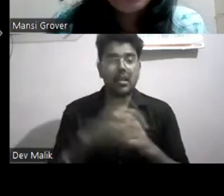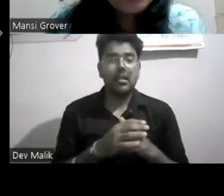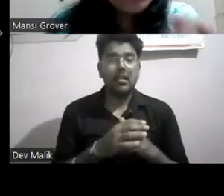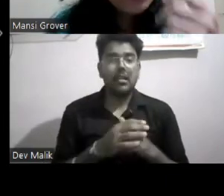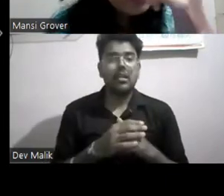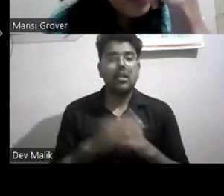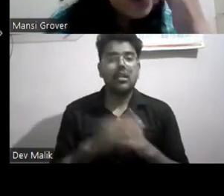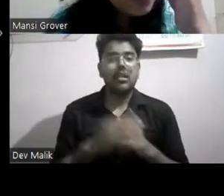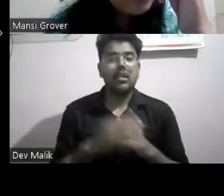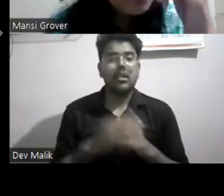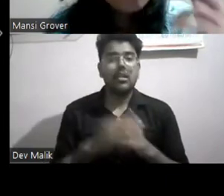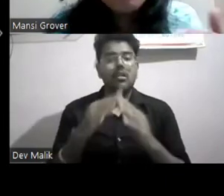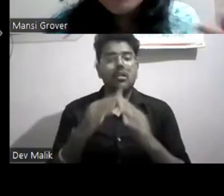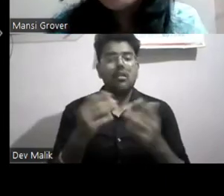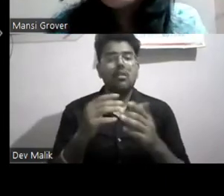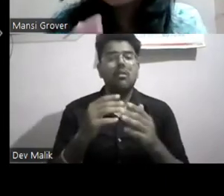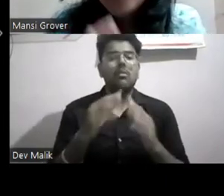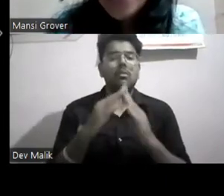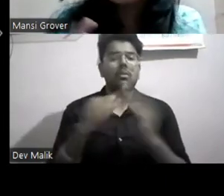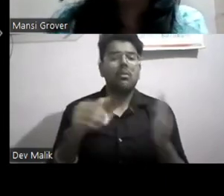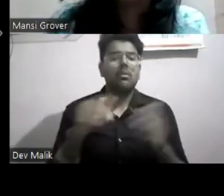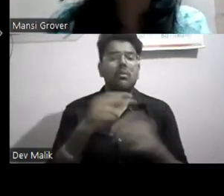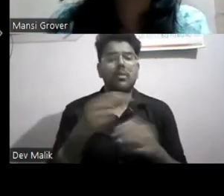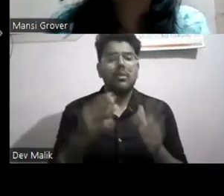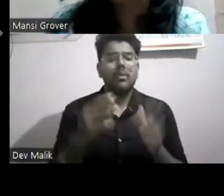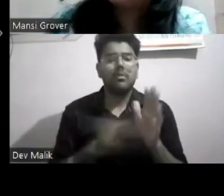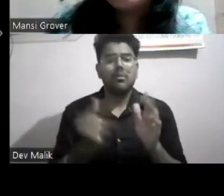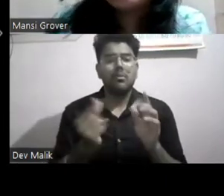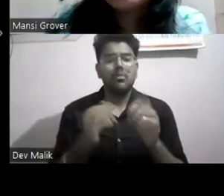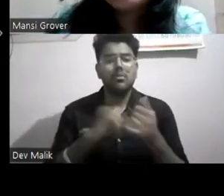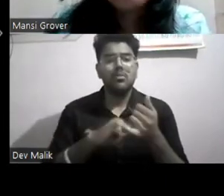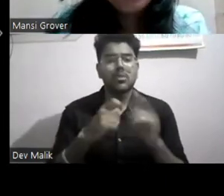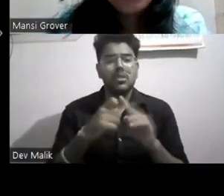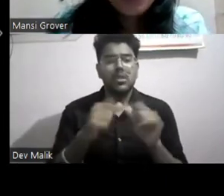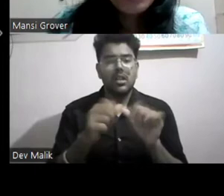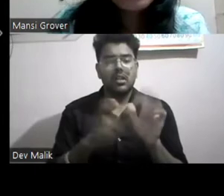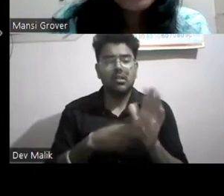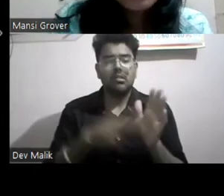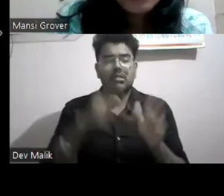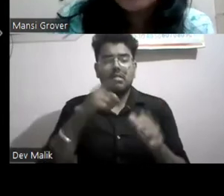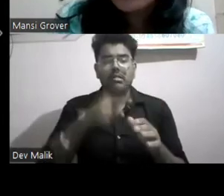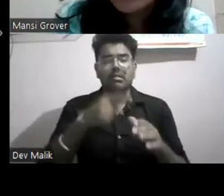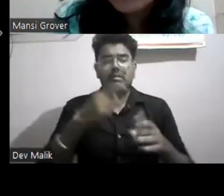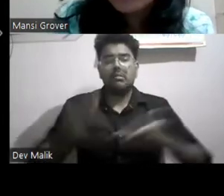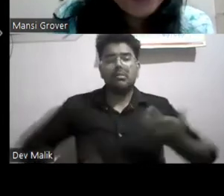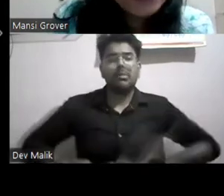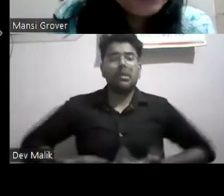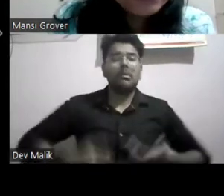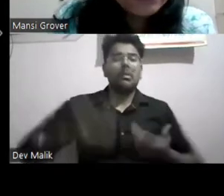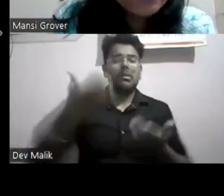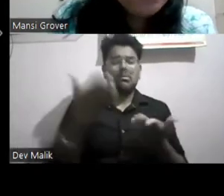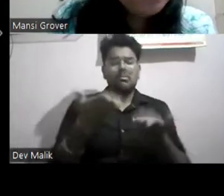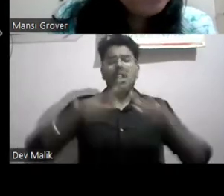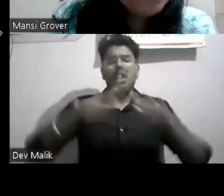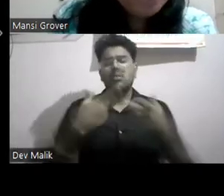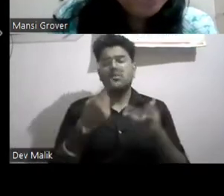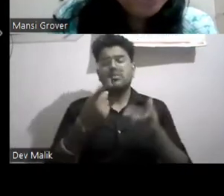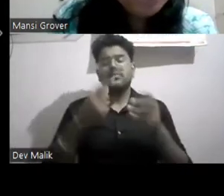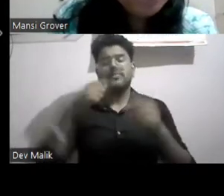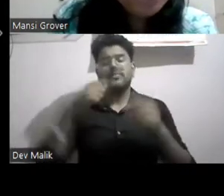called Muskan. And maybe, you know, why she is like this. Right. So I'm just going to play this here.